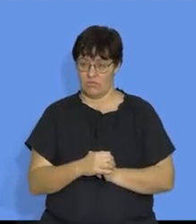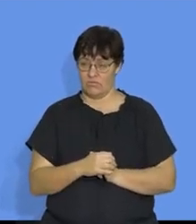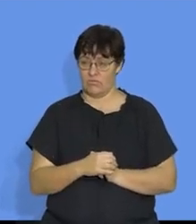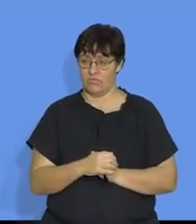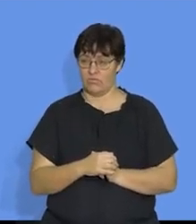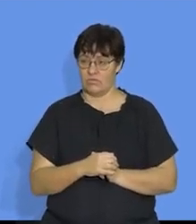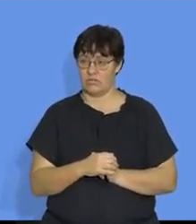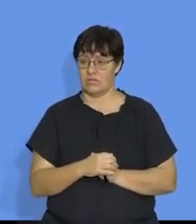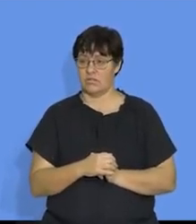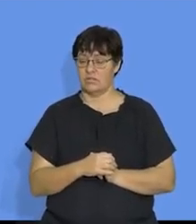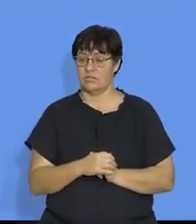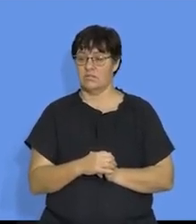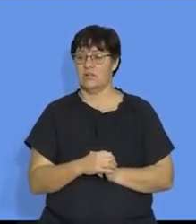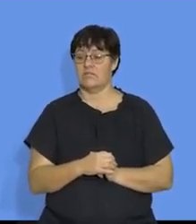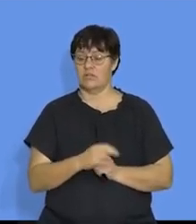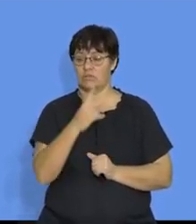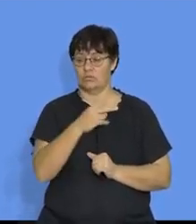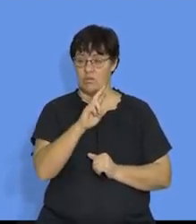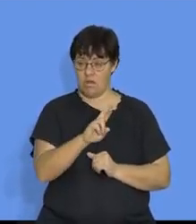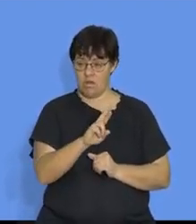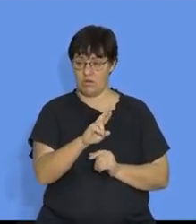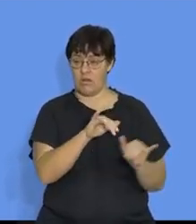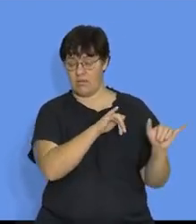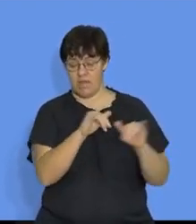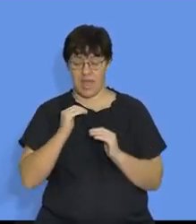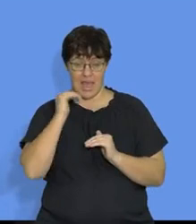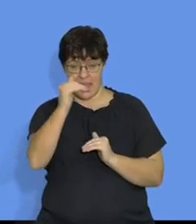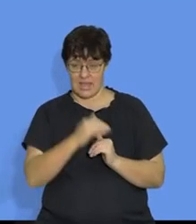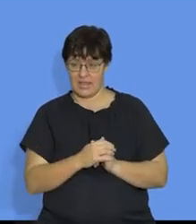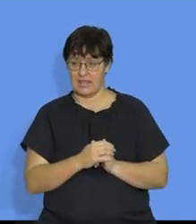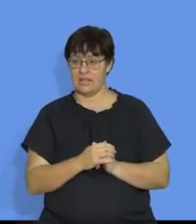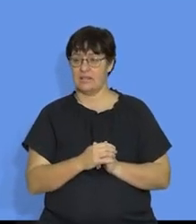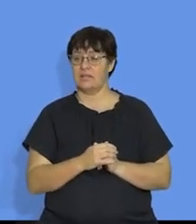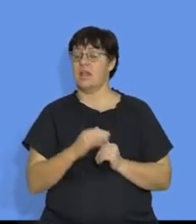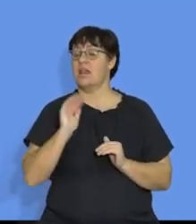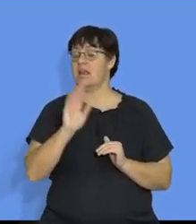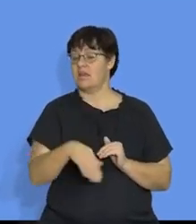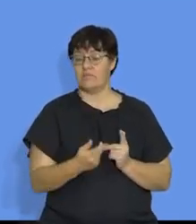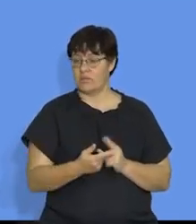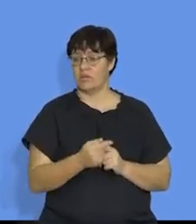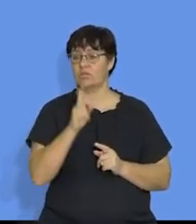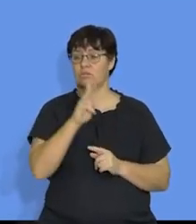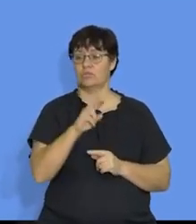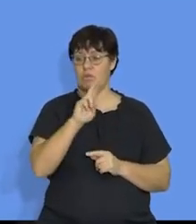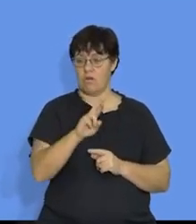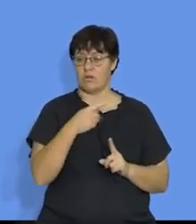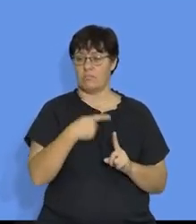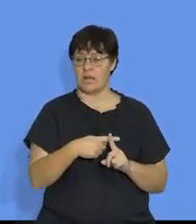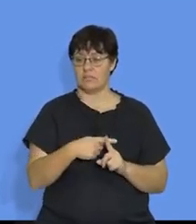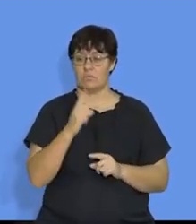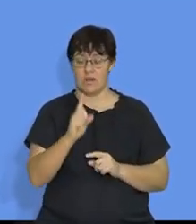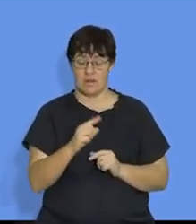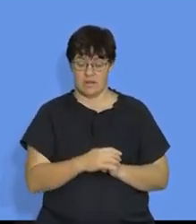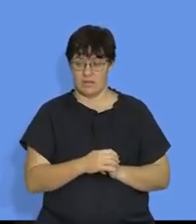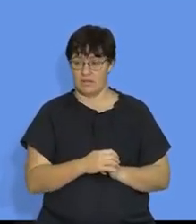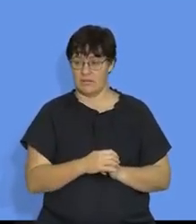Then if I group, I'm going to take 2R out as the highest common factor, which is going to leave me with 2R plus